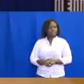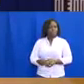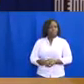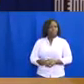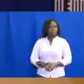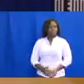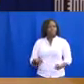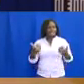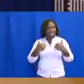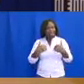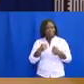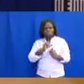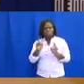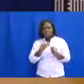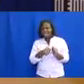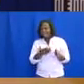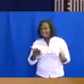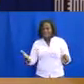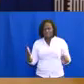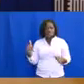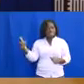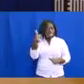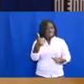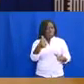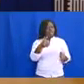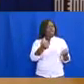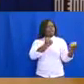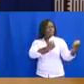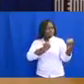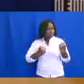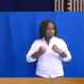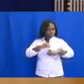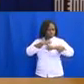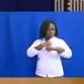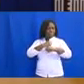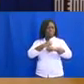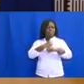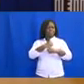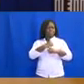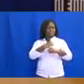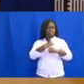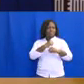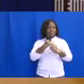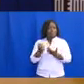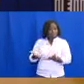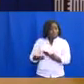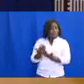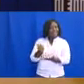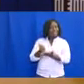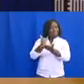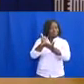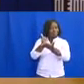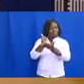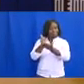We have to do everything within our power to protect their potential and thereby help preserve